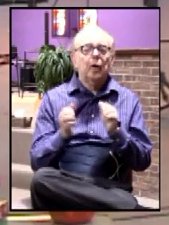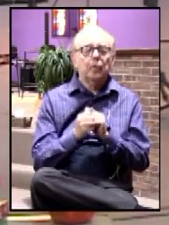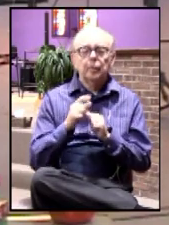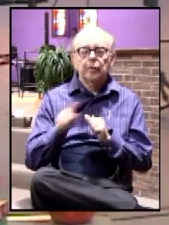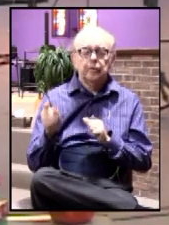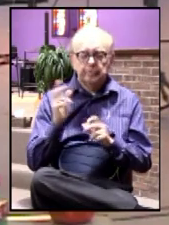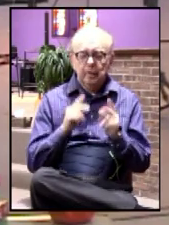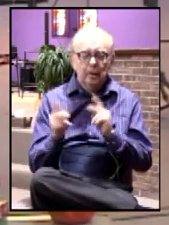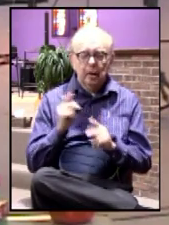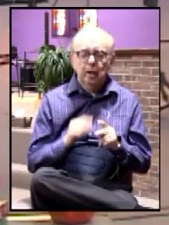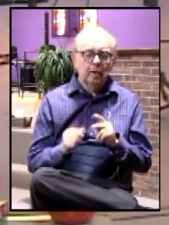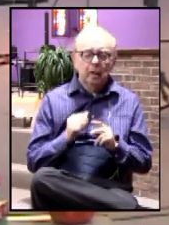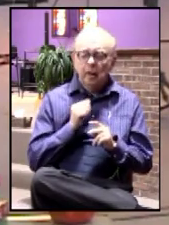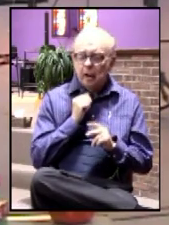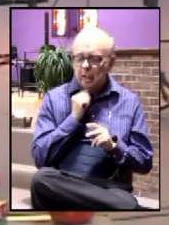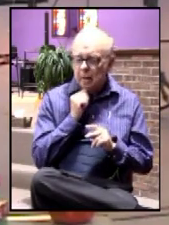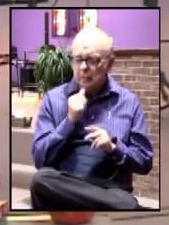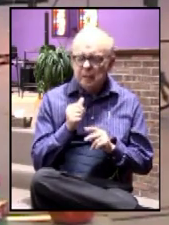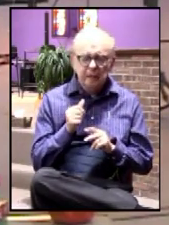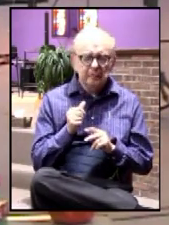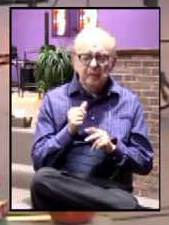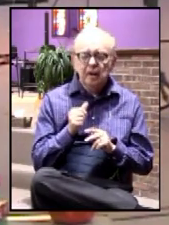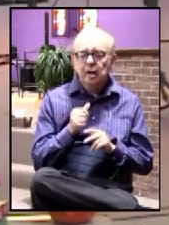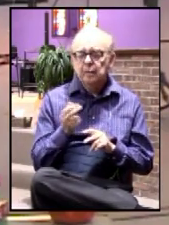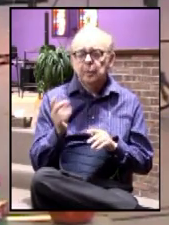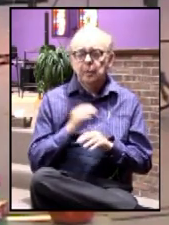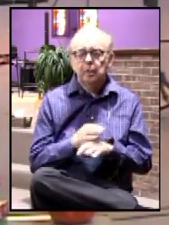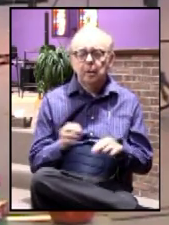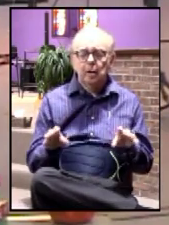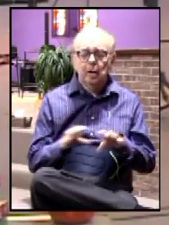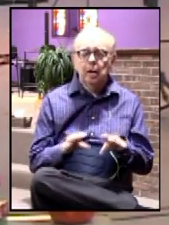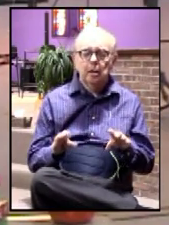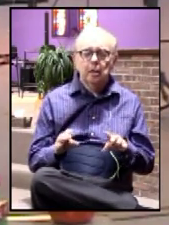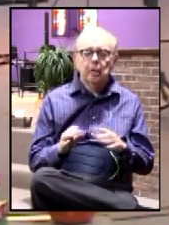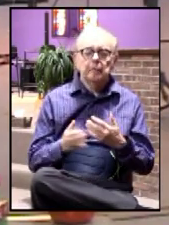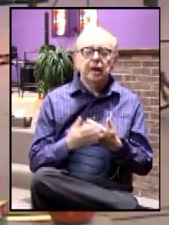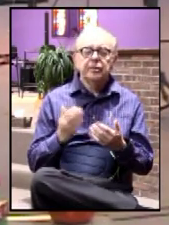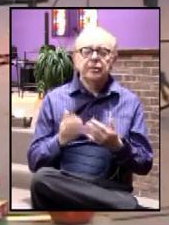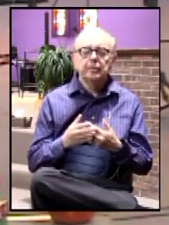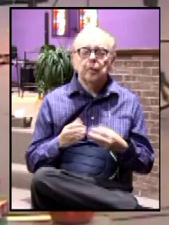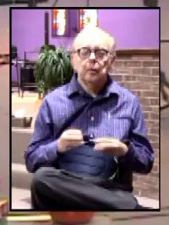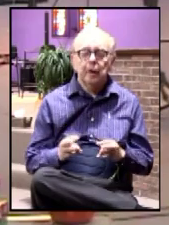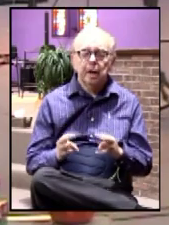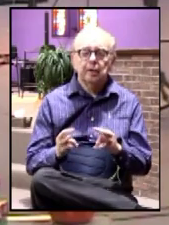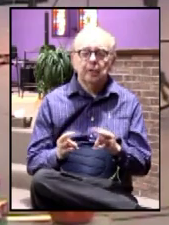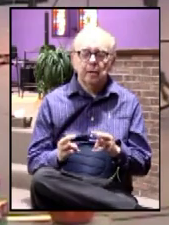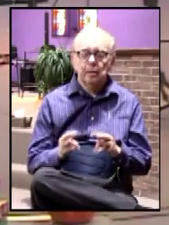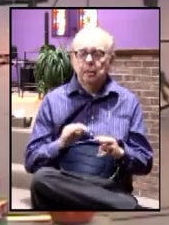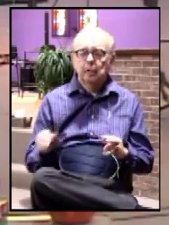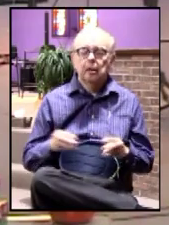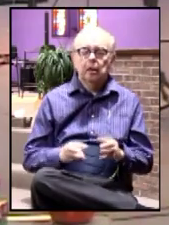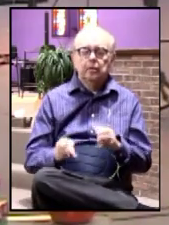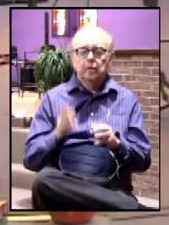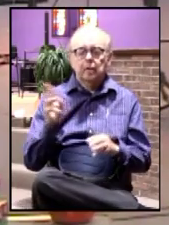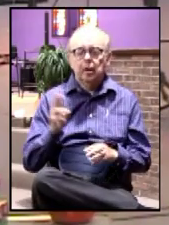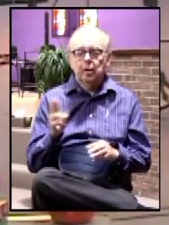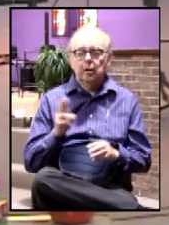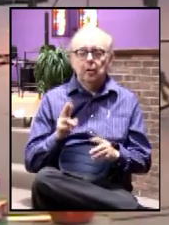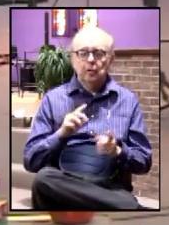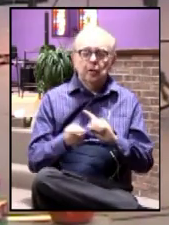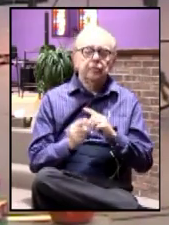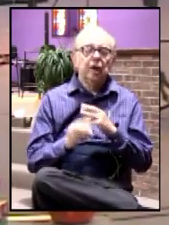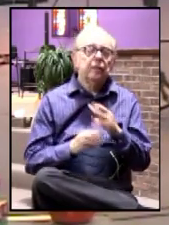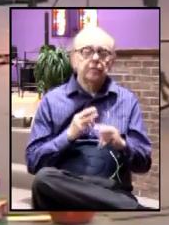walk with them. Not by major acts, but by very simple acts. The same way that Mr.